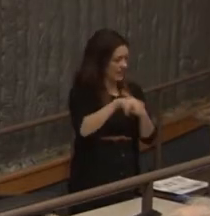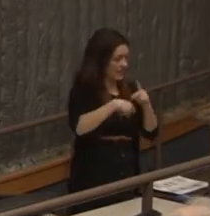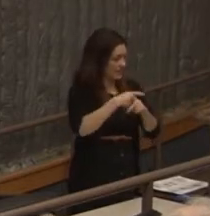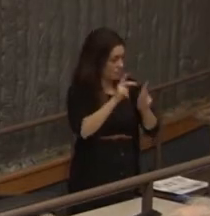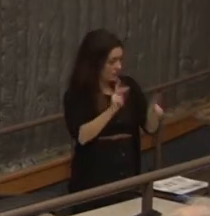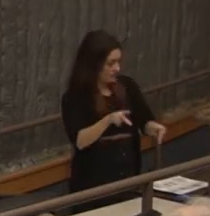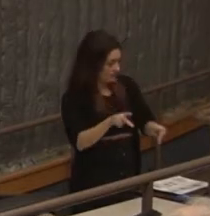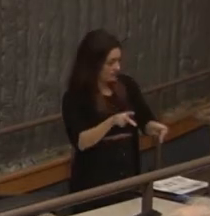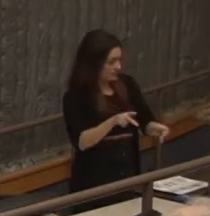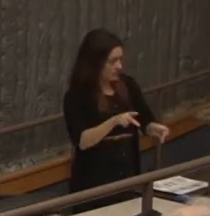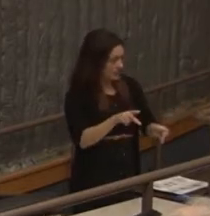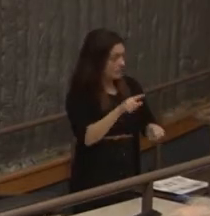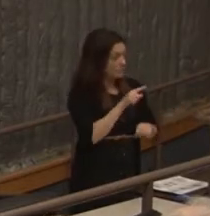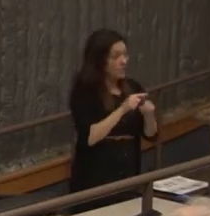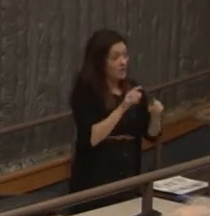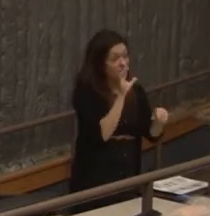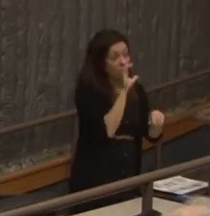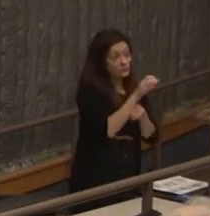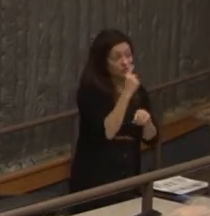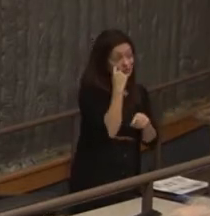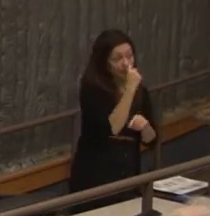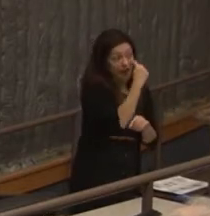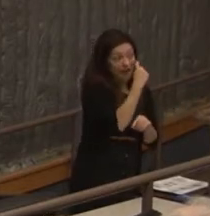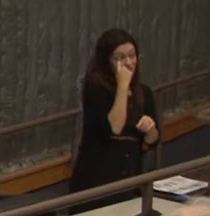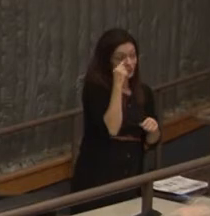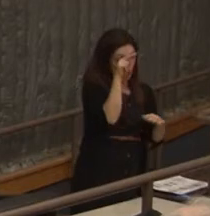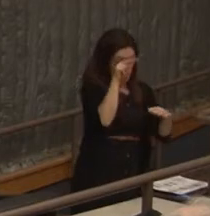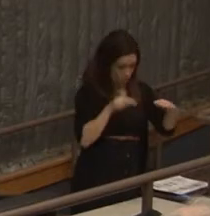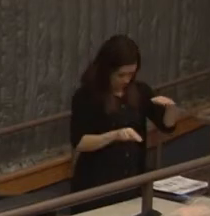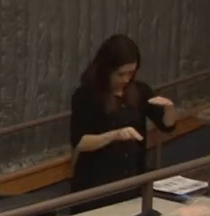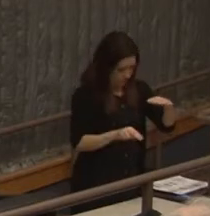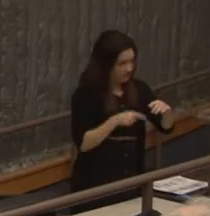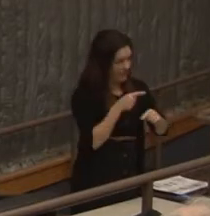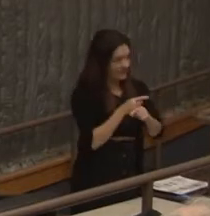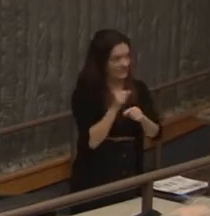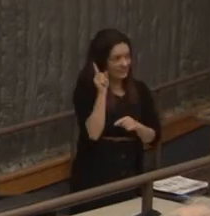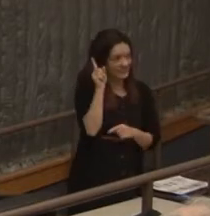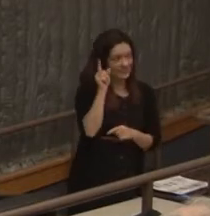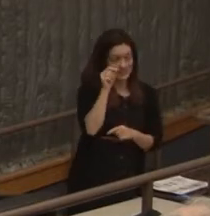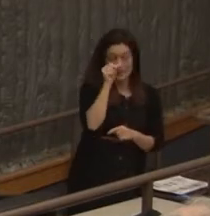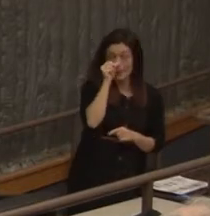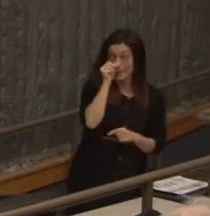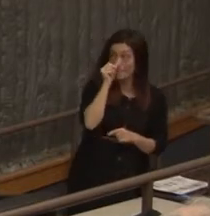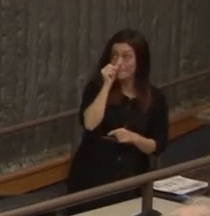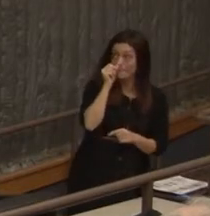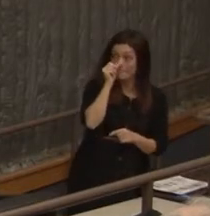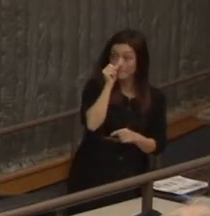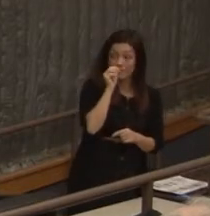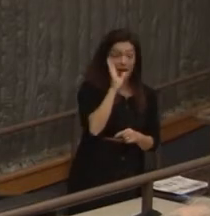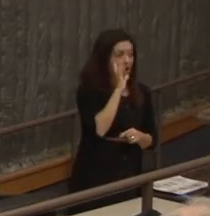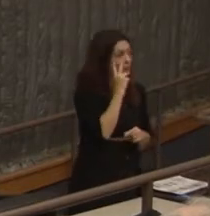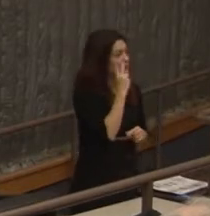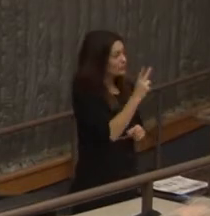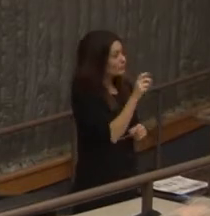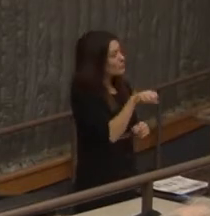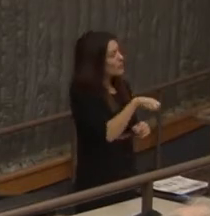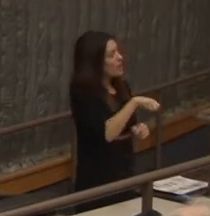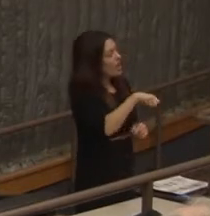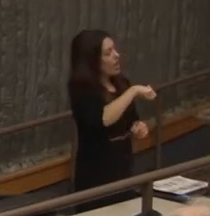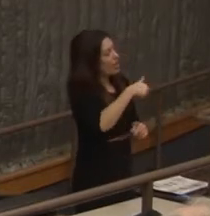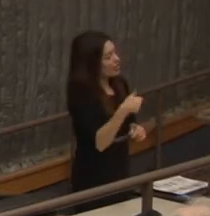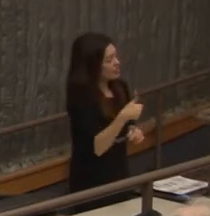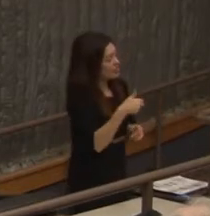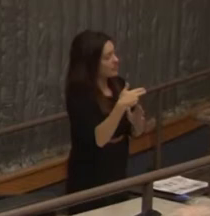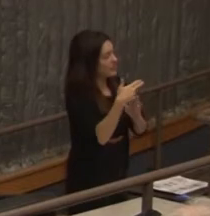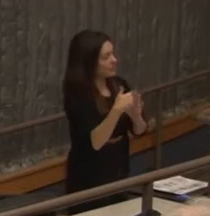our eyes to be directed down here. You'll see in a few minutes, I'll show you a companion painting, which enters into dialogue with this one. Very